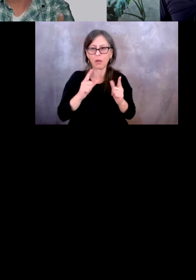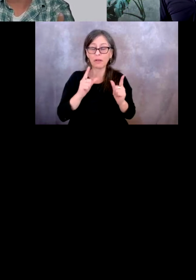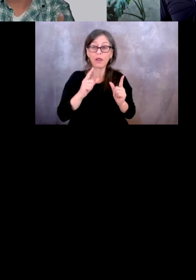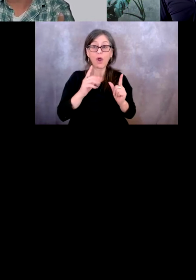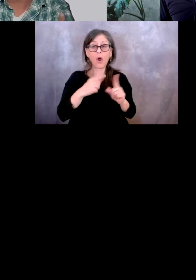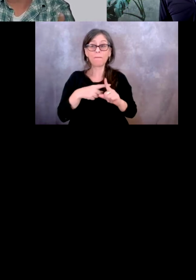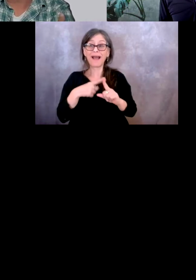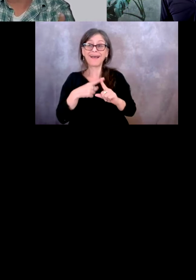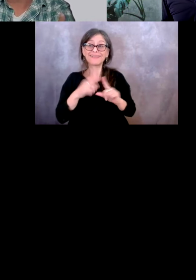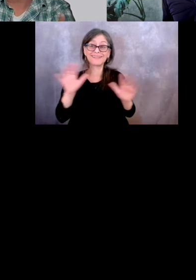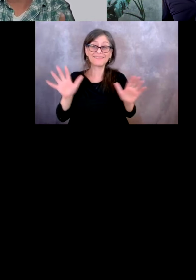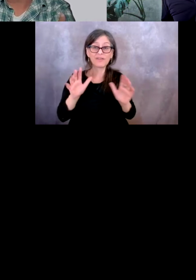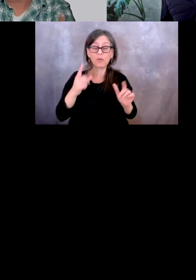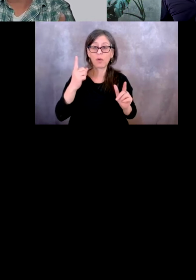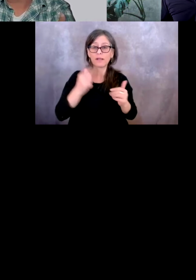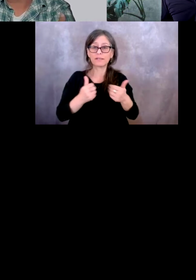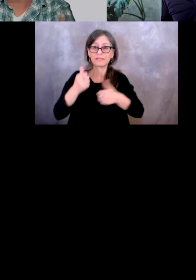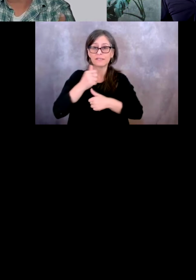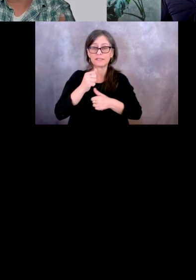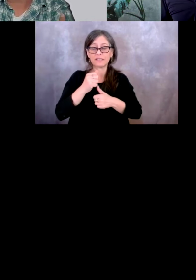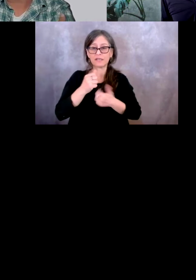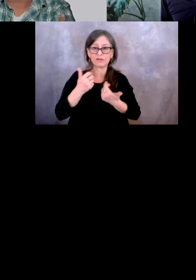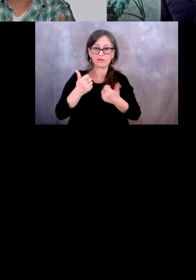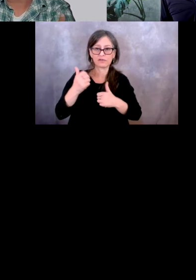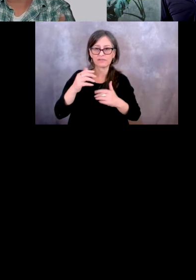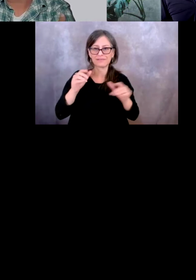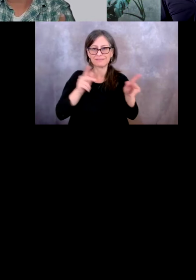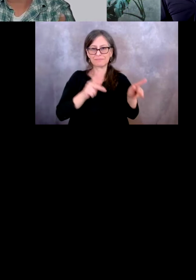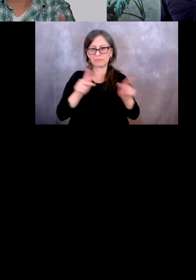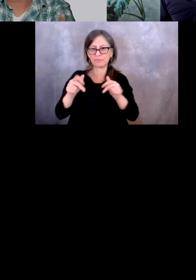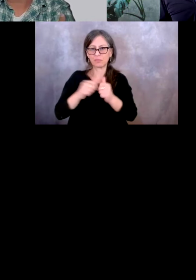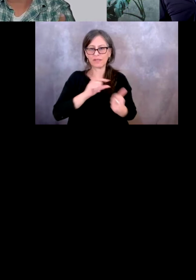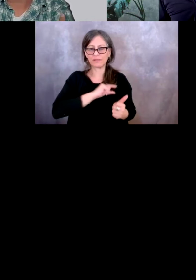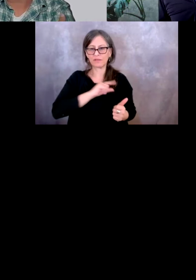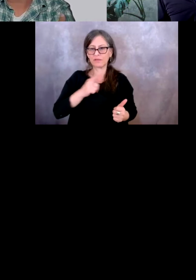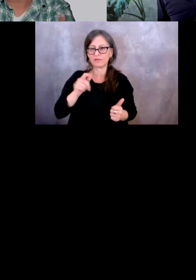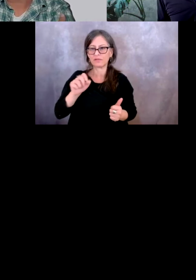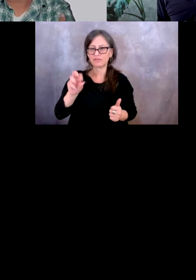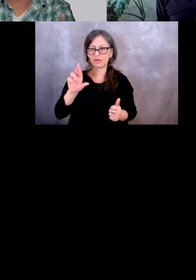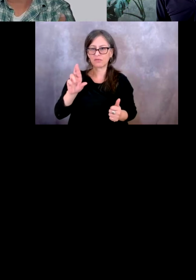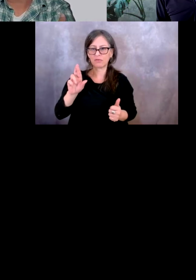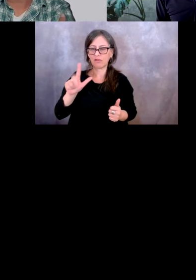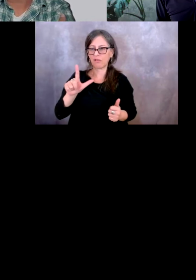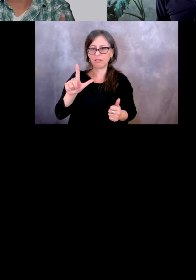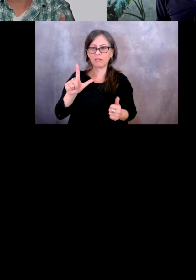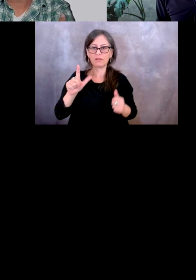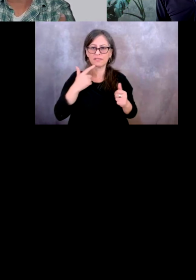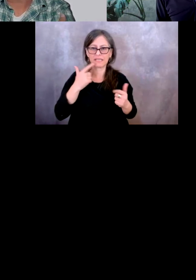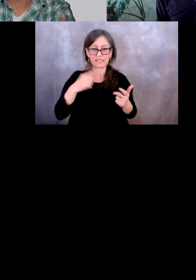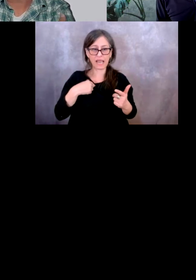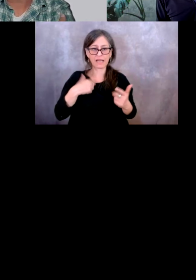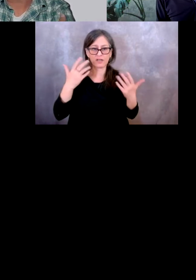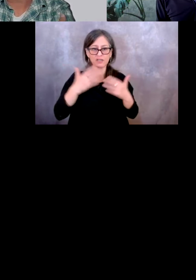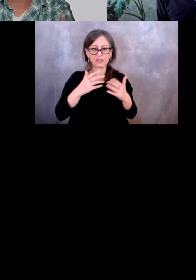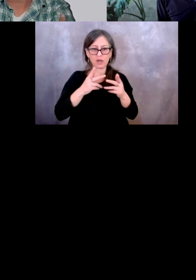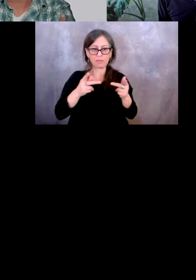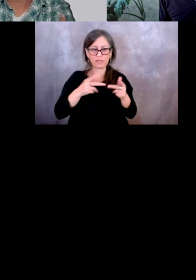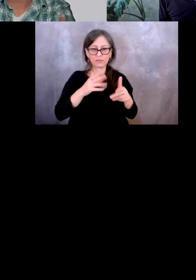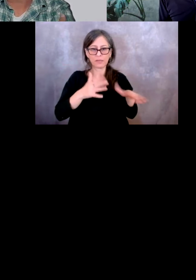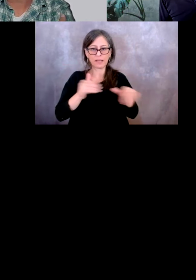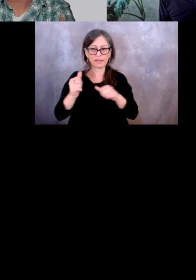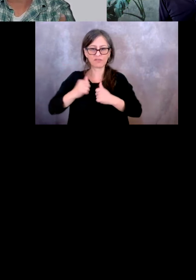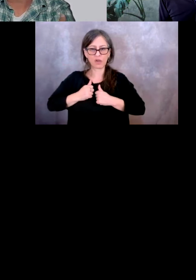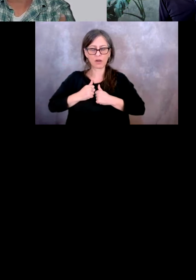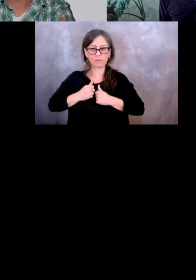rainbows. We had a senior executive that's the equivalent of a general in Army break down and say, I went into a dark place when I left the Army. I